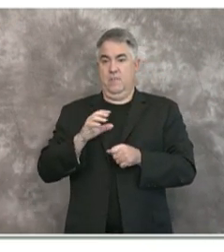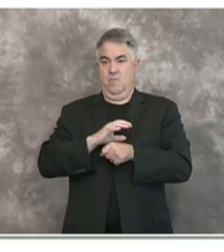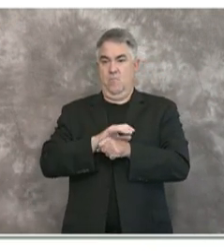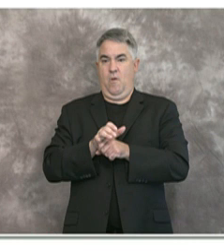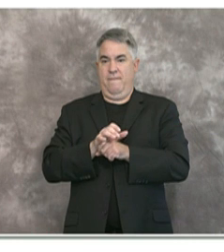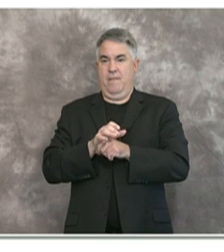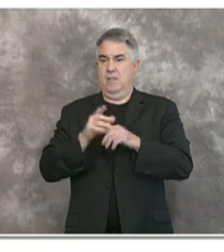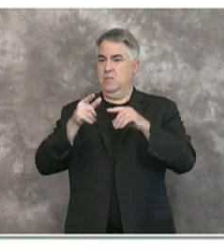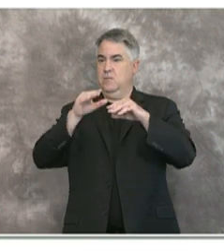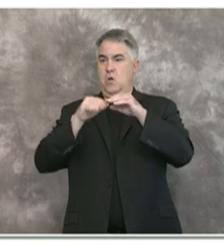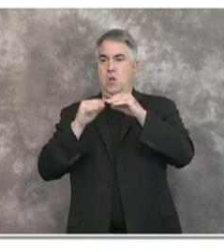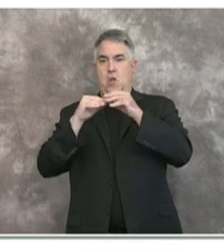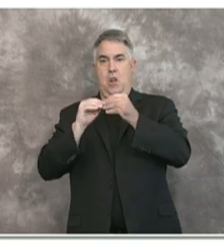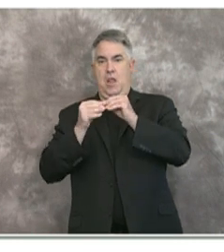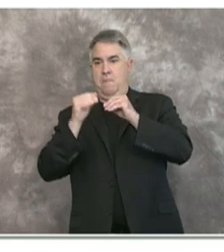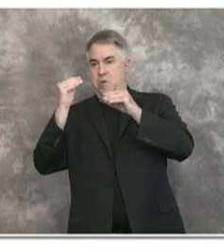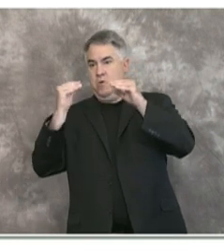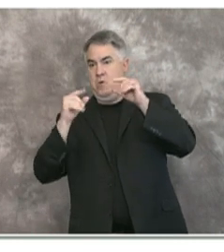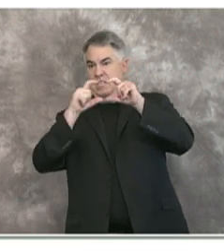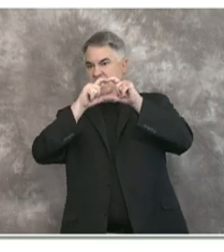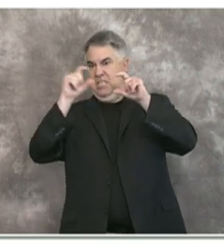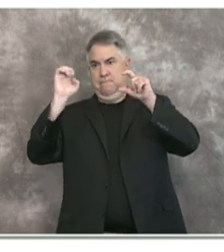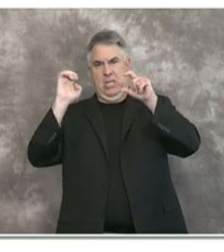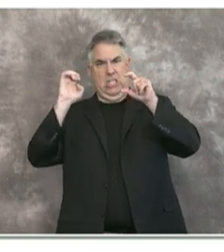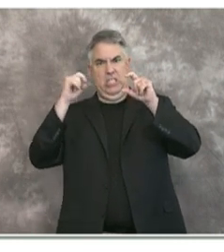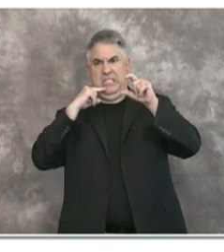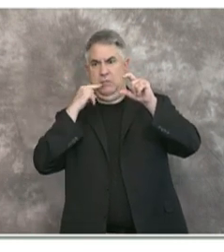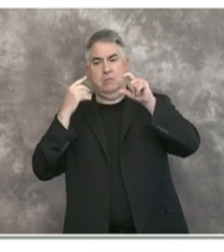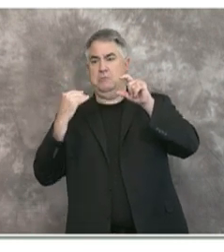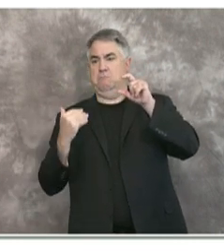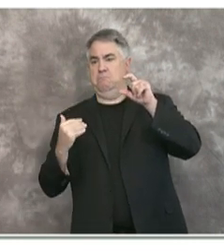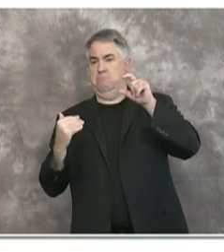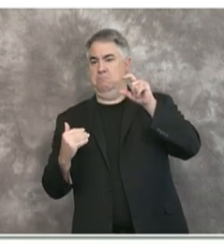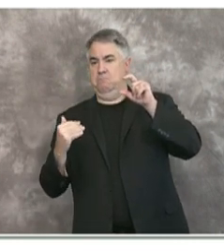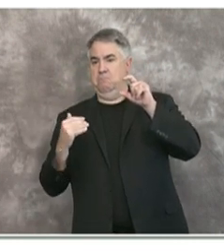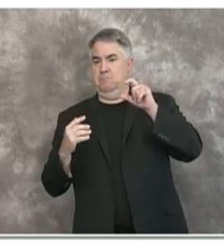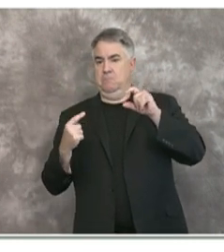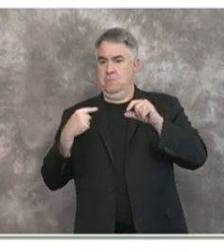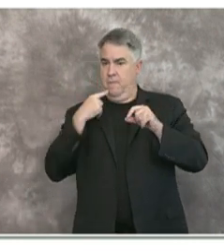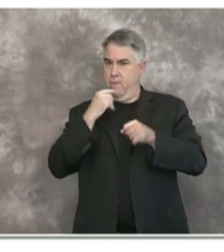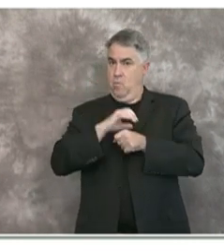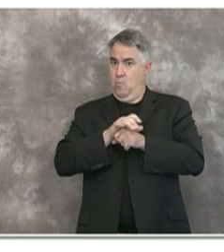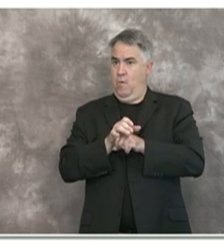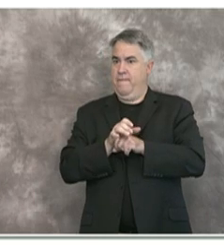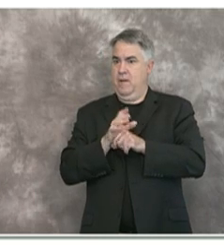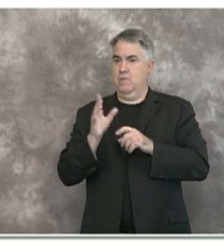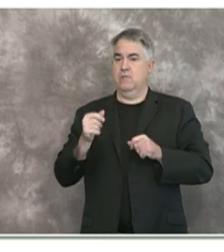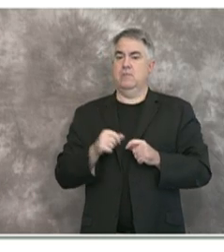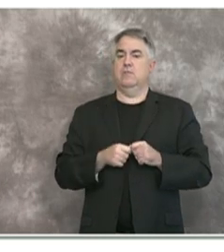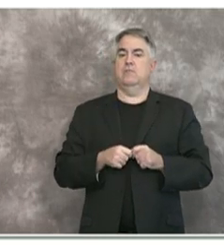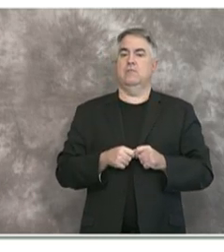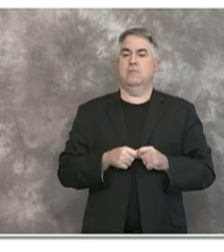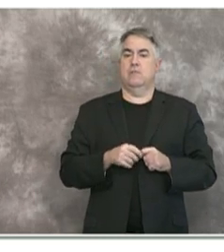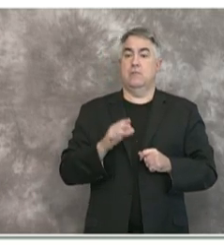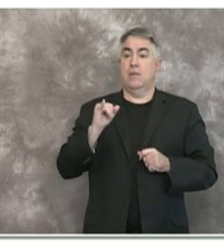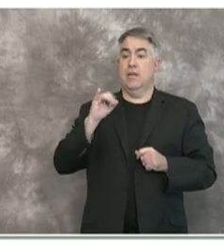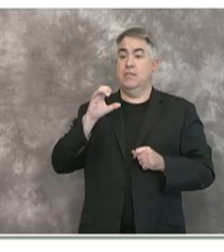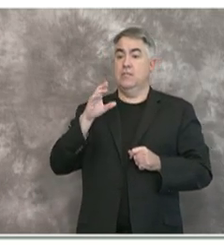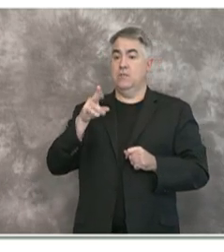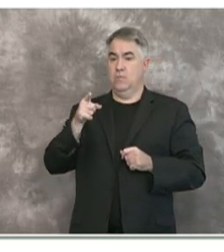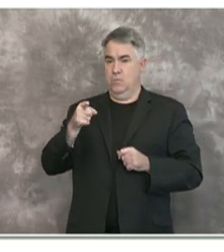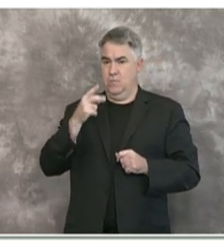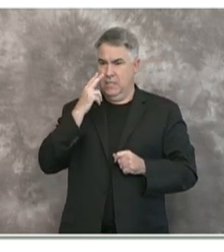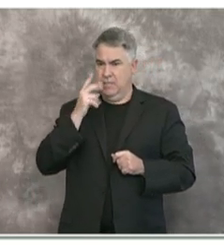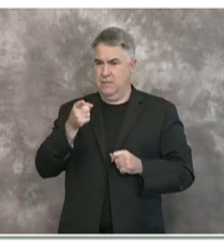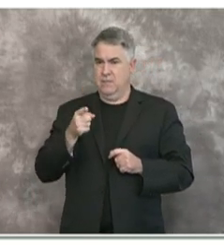that 80% bed capacity that we are reserving for our COVID. And then on ICUs, you can see right here